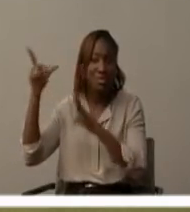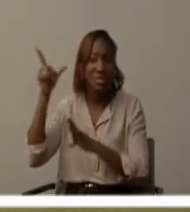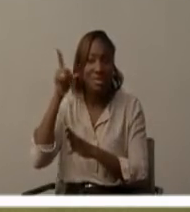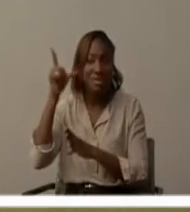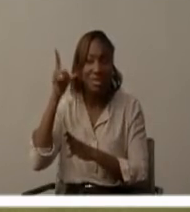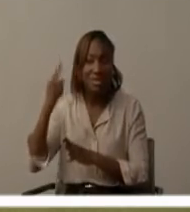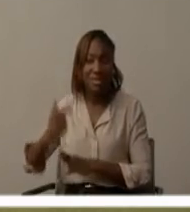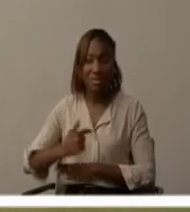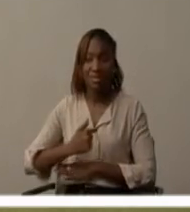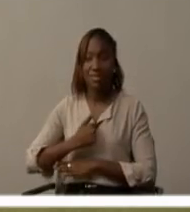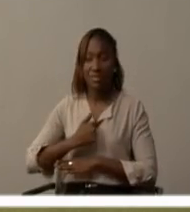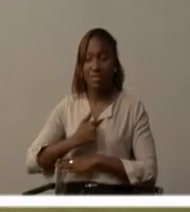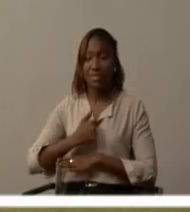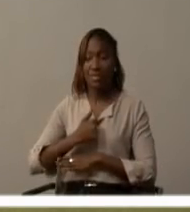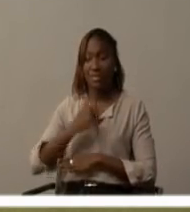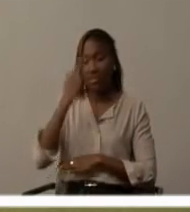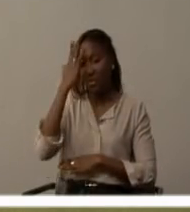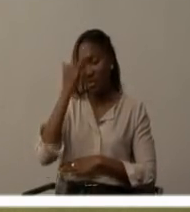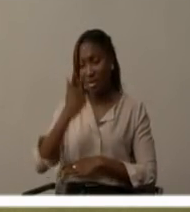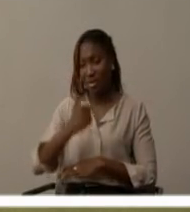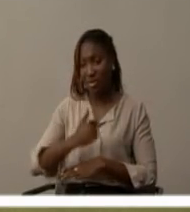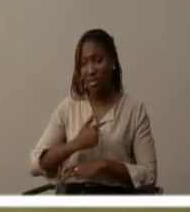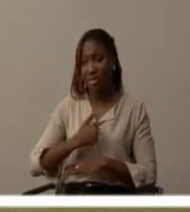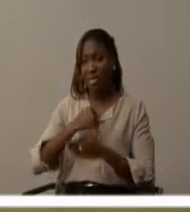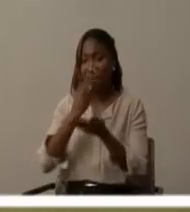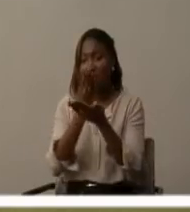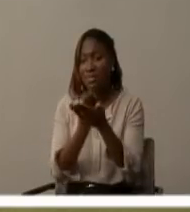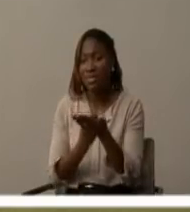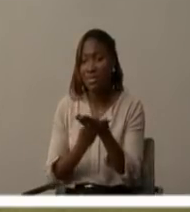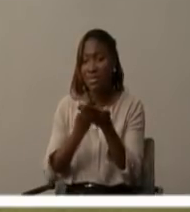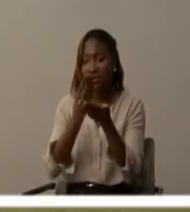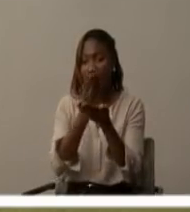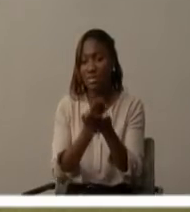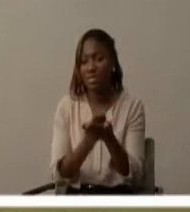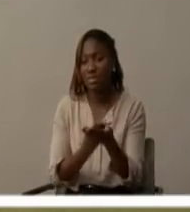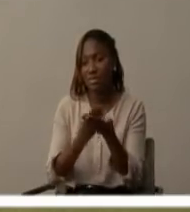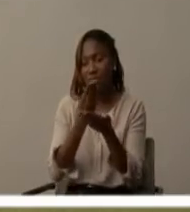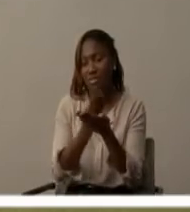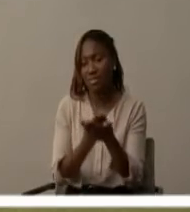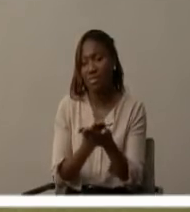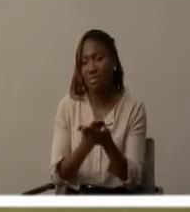attentive to the voice of my pleading.